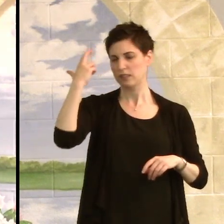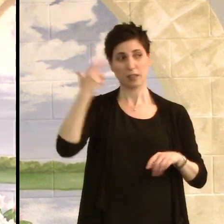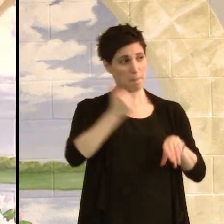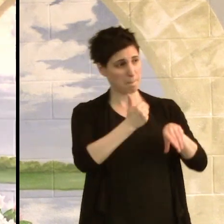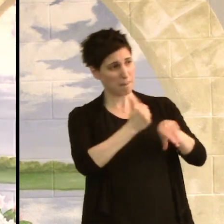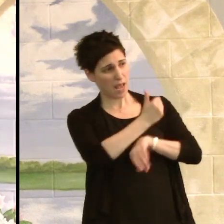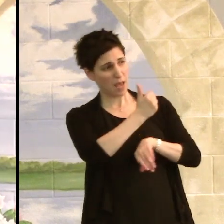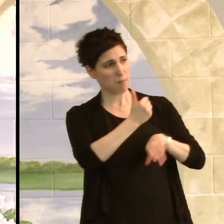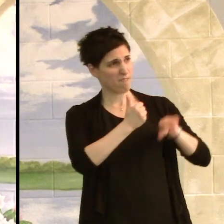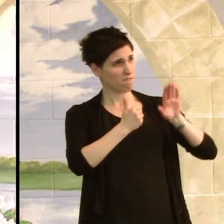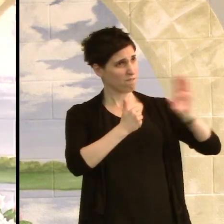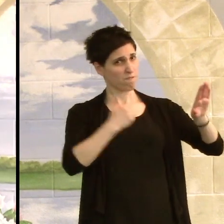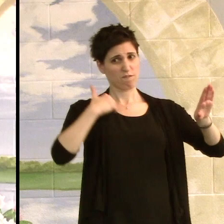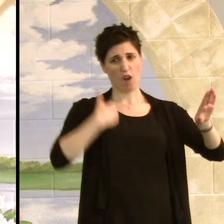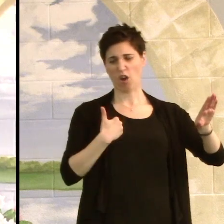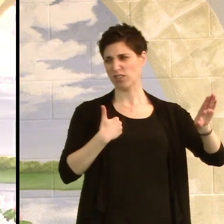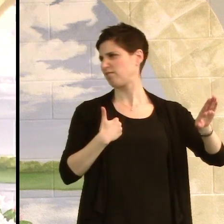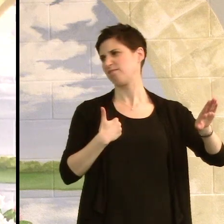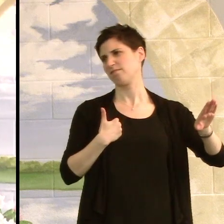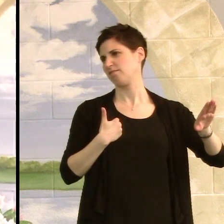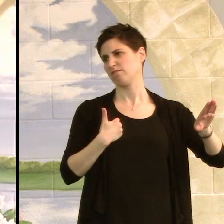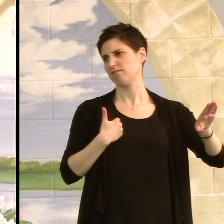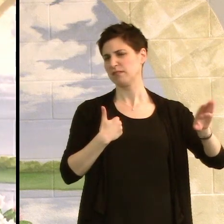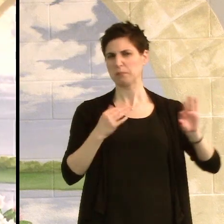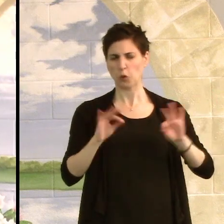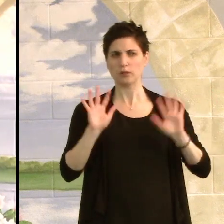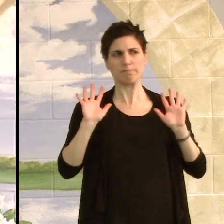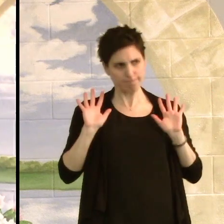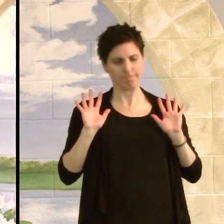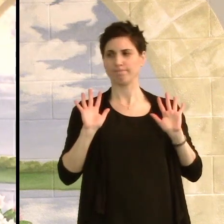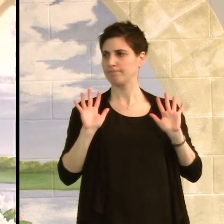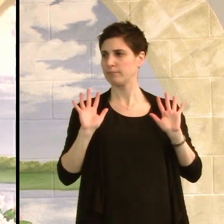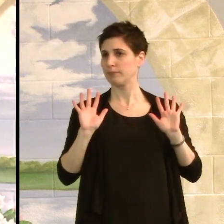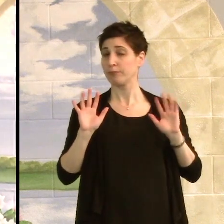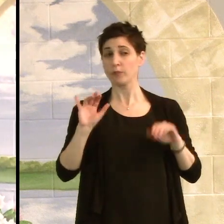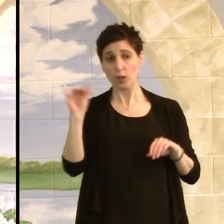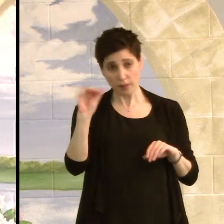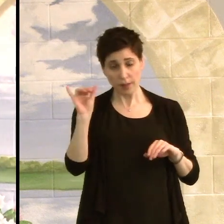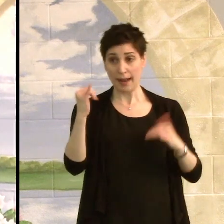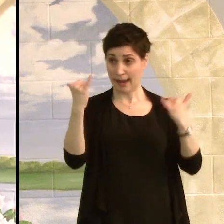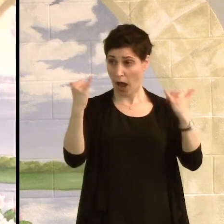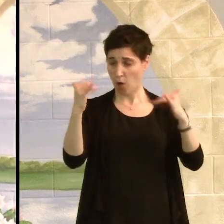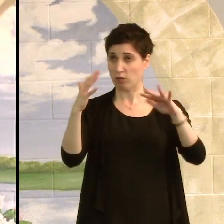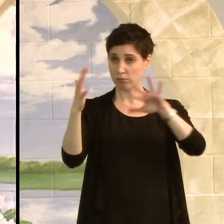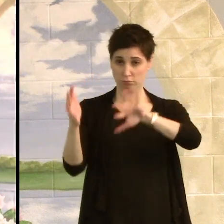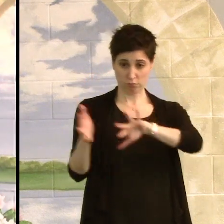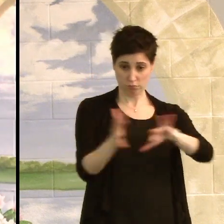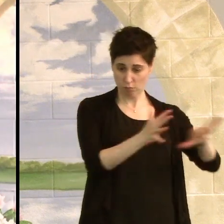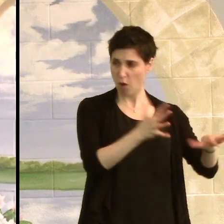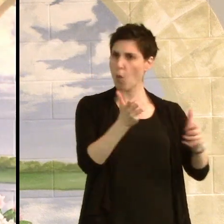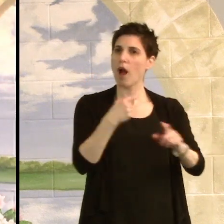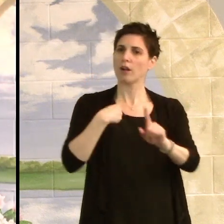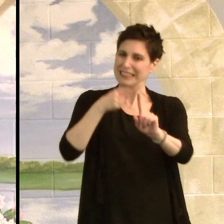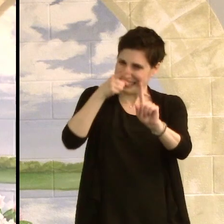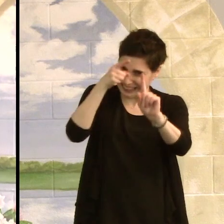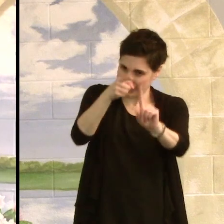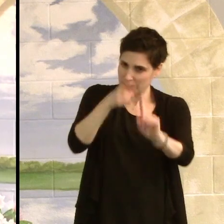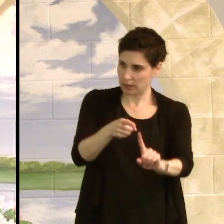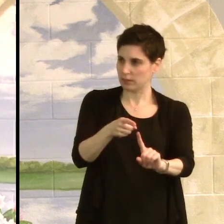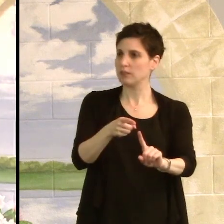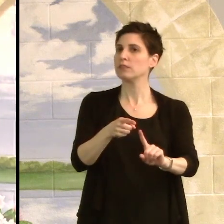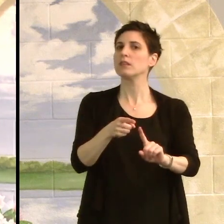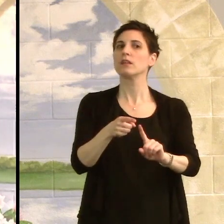With these general cautions out of the way, I'd like to focus on some mental health issues that are of special concern